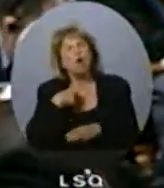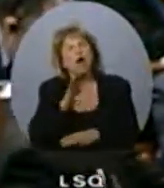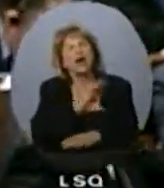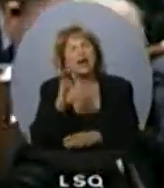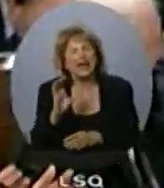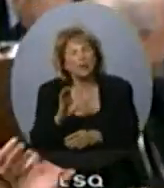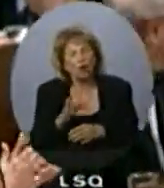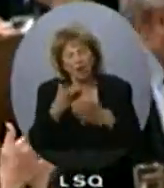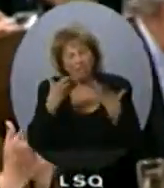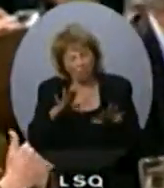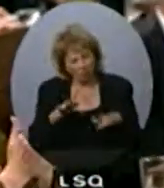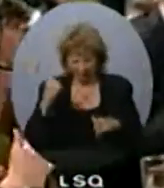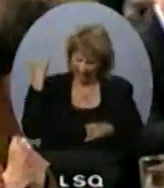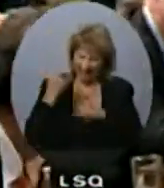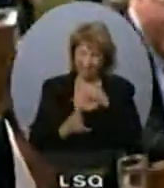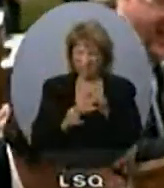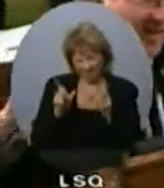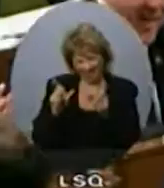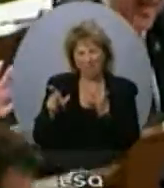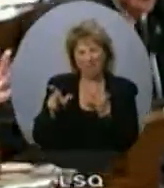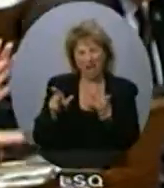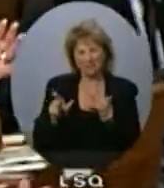them?